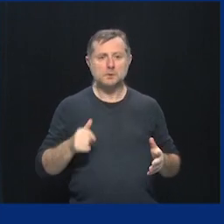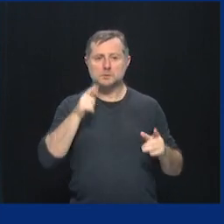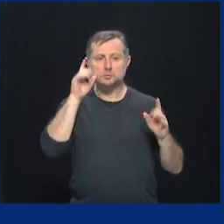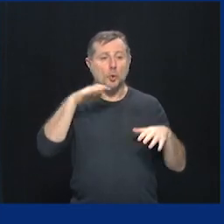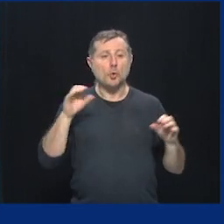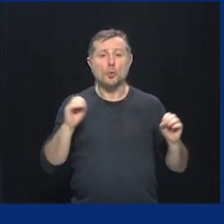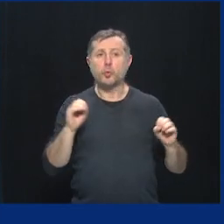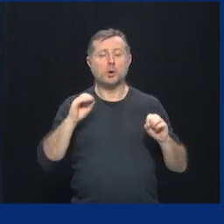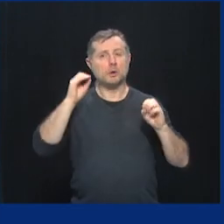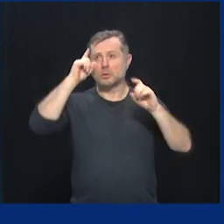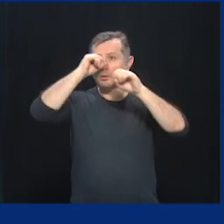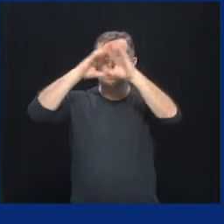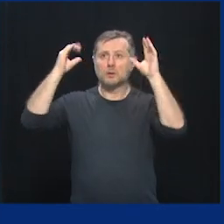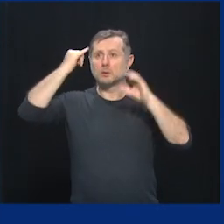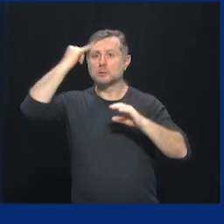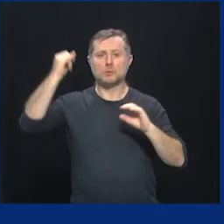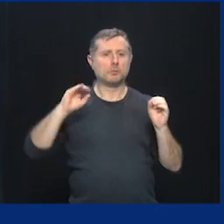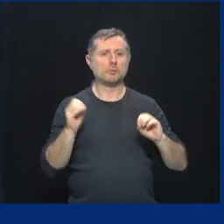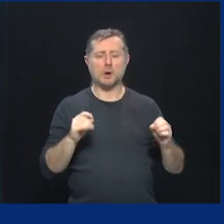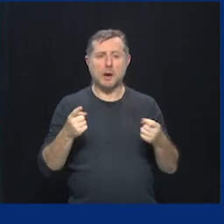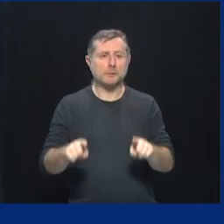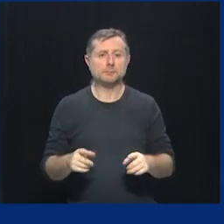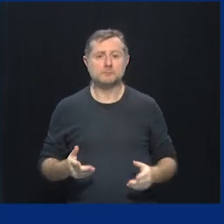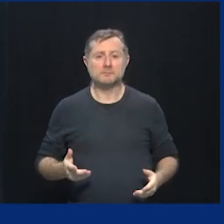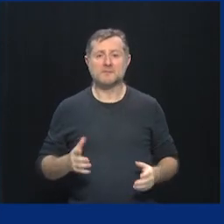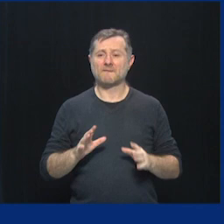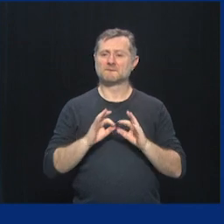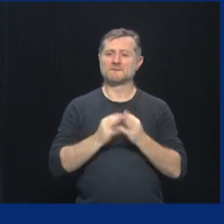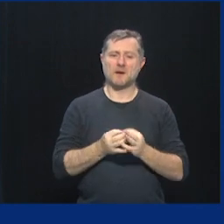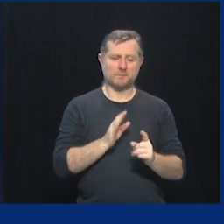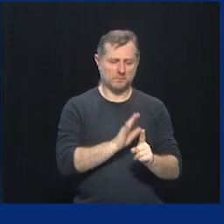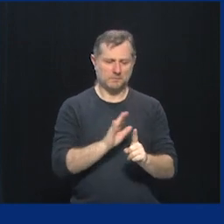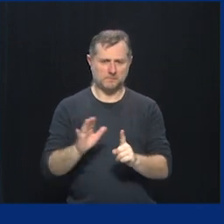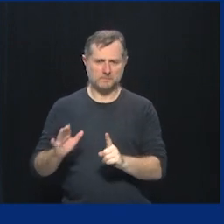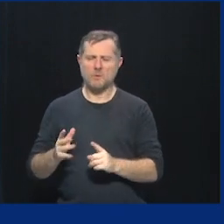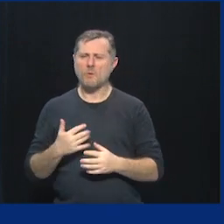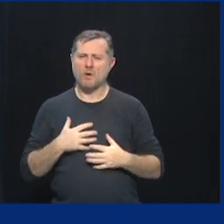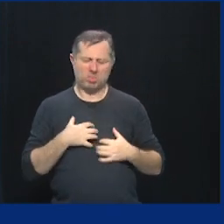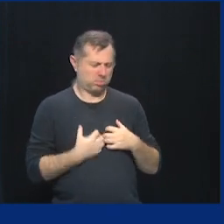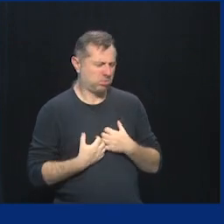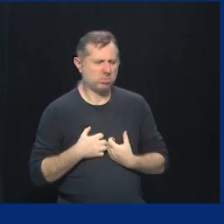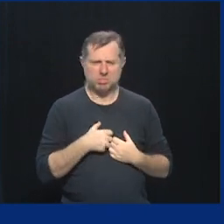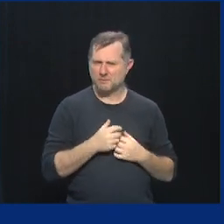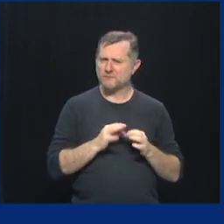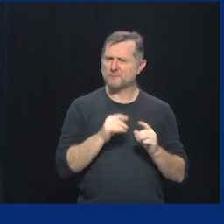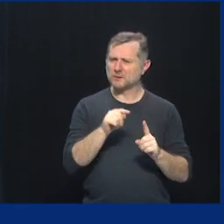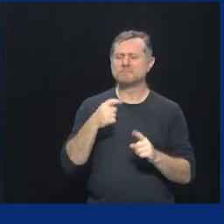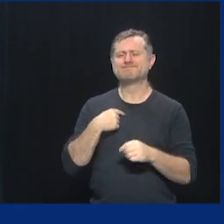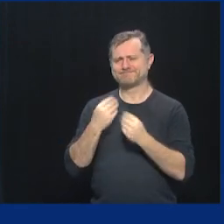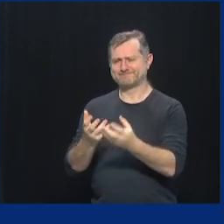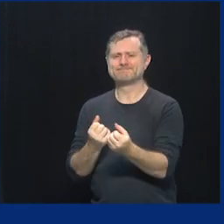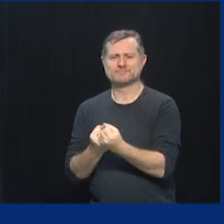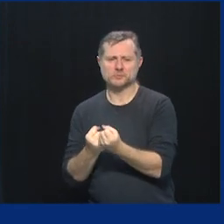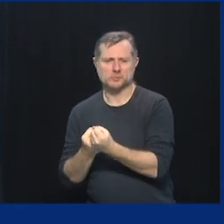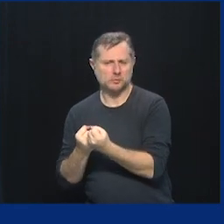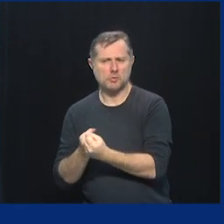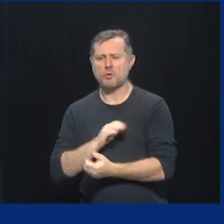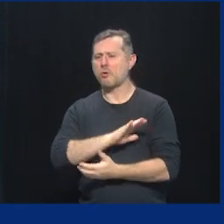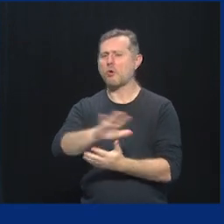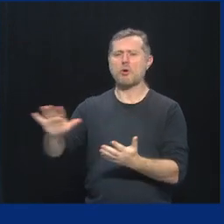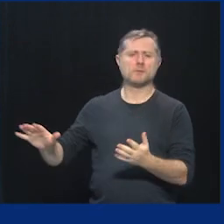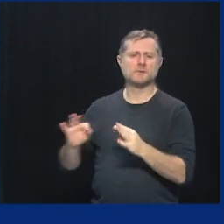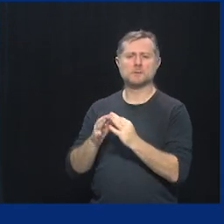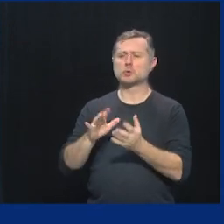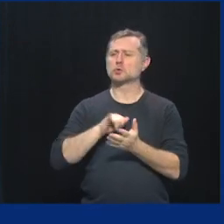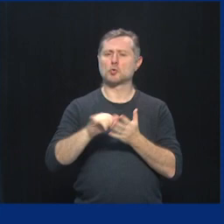could befall them. Families in mourning right now. We need to be there for them and for all the New Yorkers who right now are dealing with the